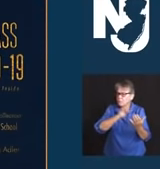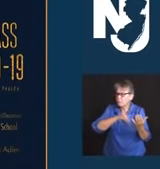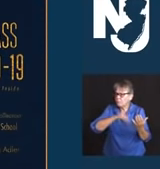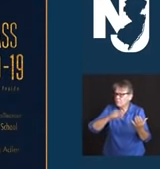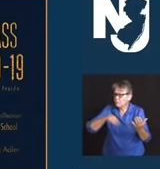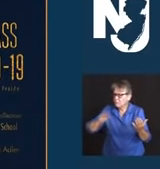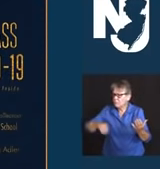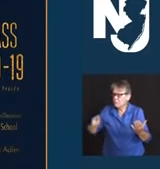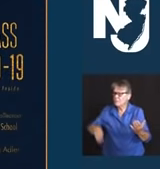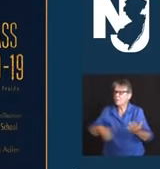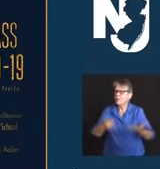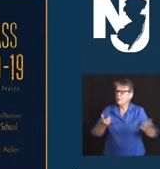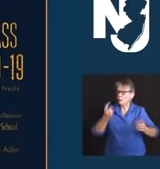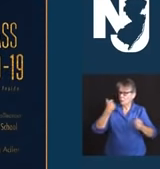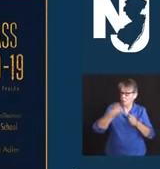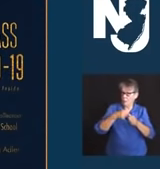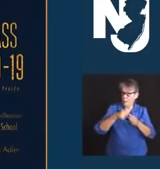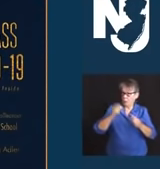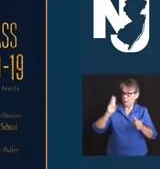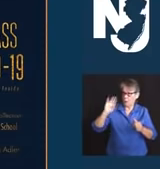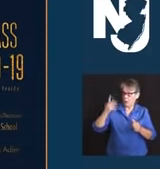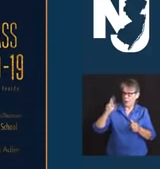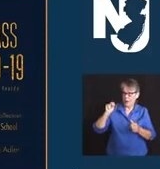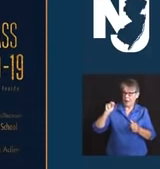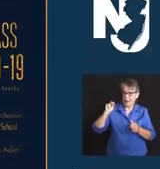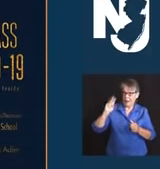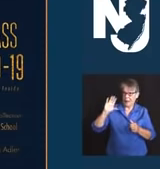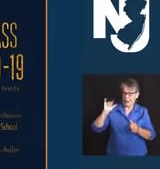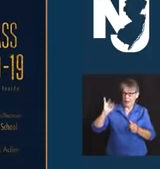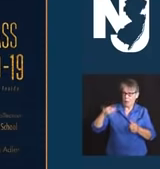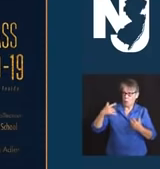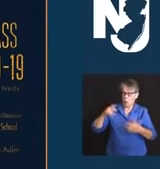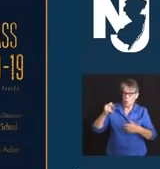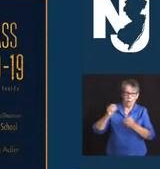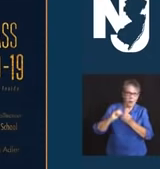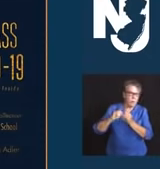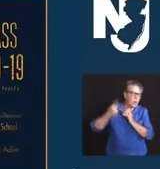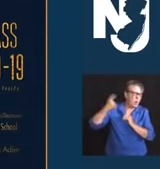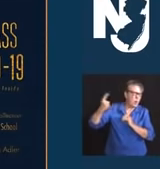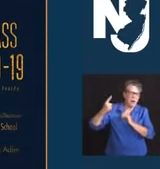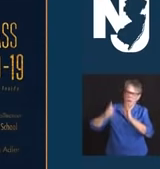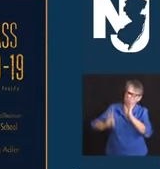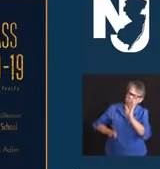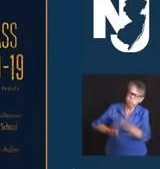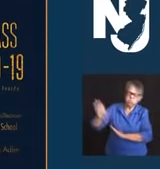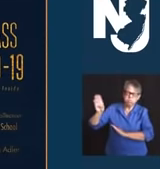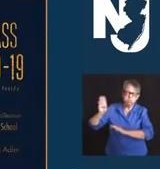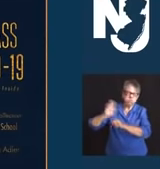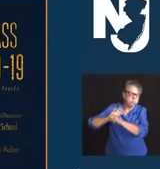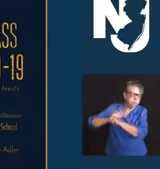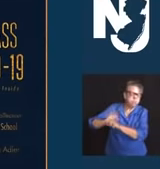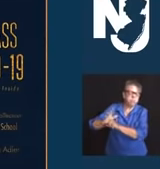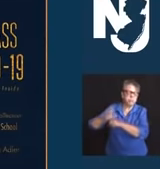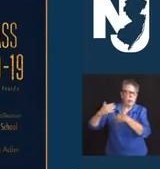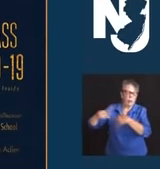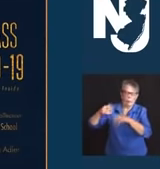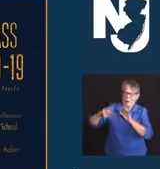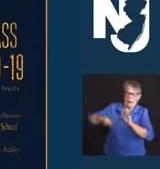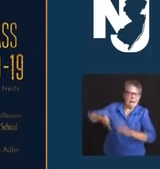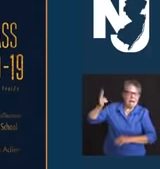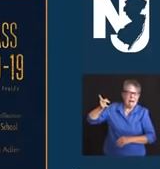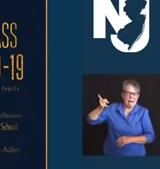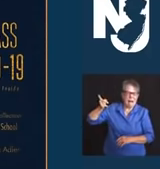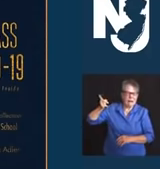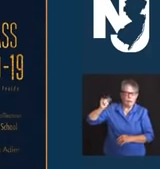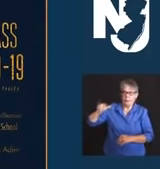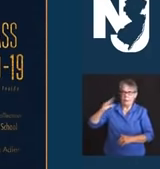the first persons we memorialized was the baseball coach at Cliffside Park High, Ben Luderer, who himself was a former